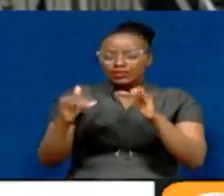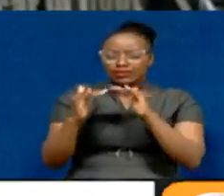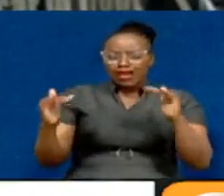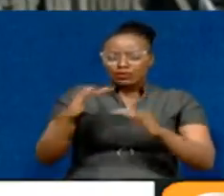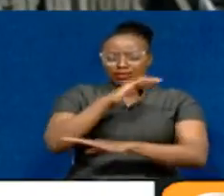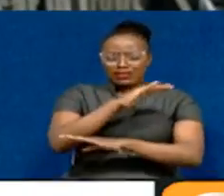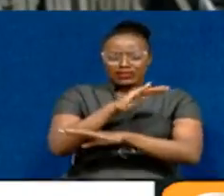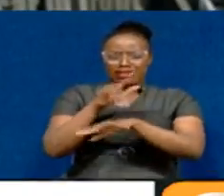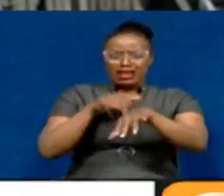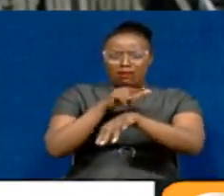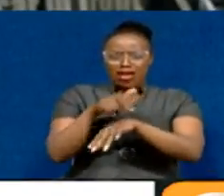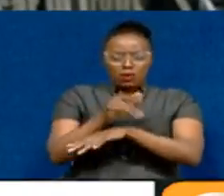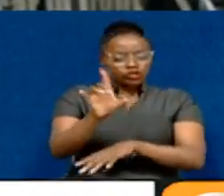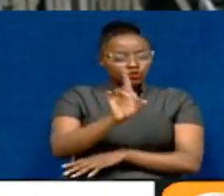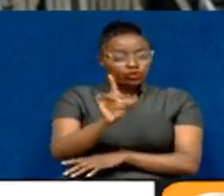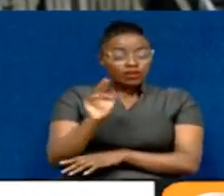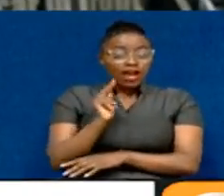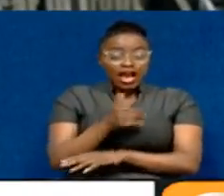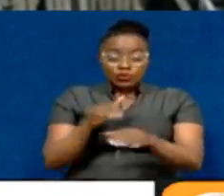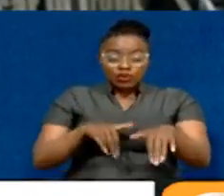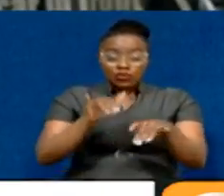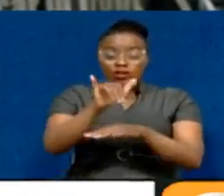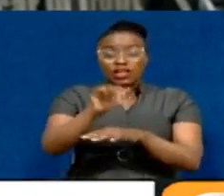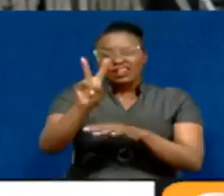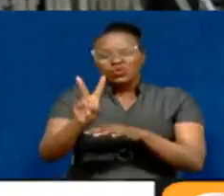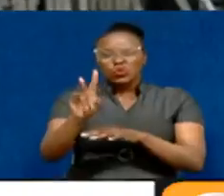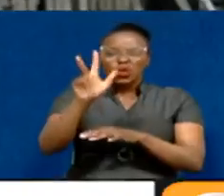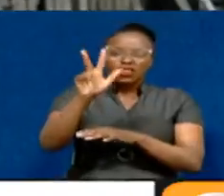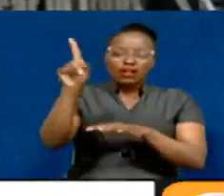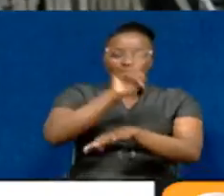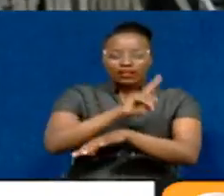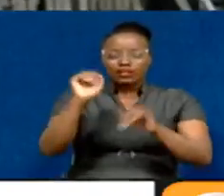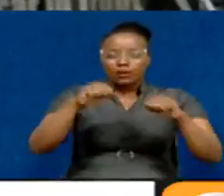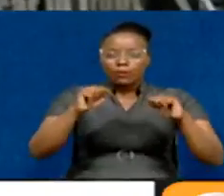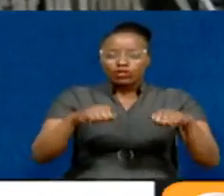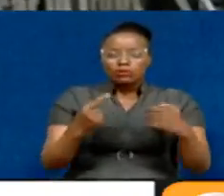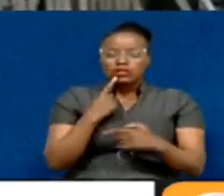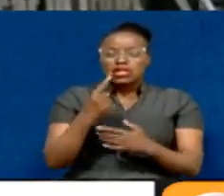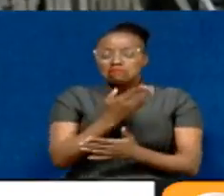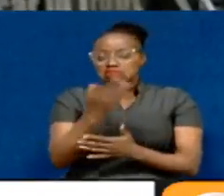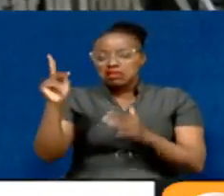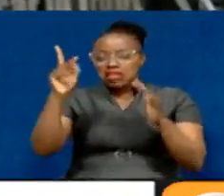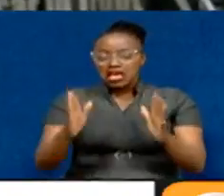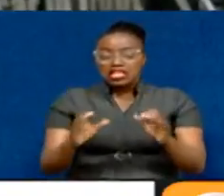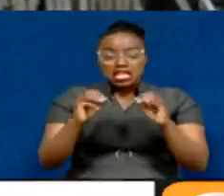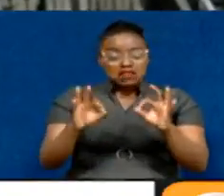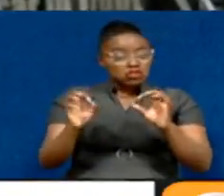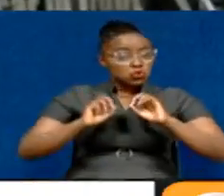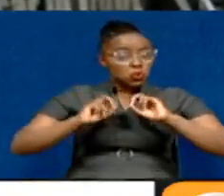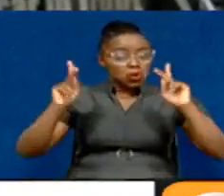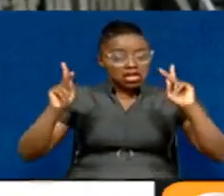hours. This is something we are observing. And in the next 2-3 days, we will be able to tell the country whether it is